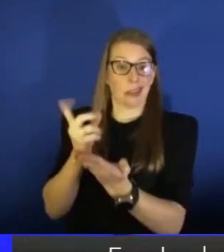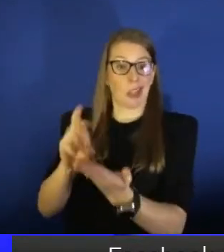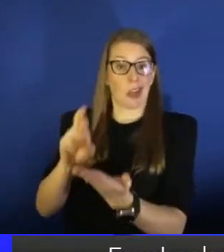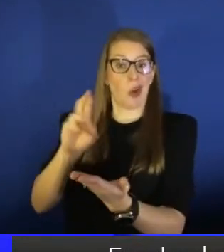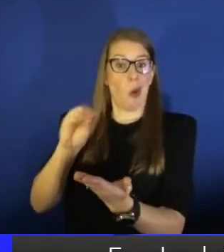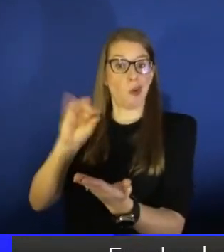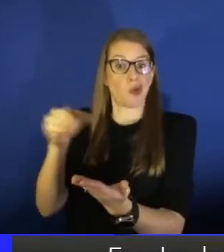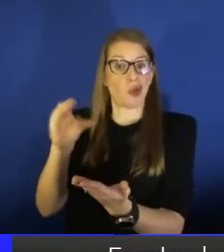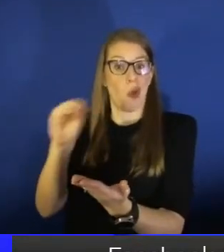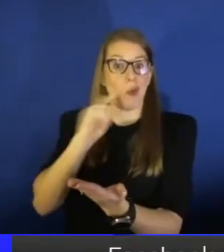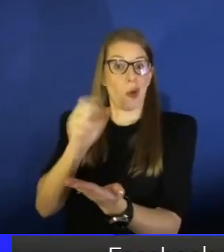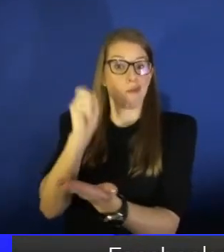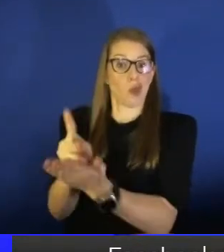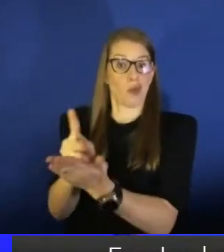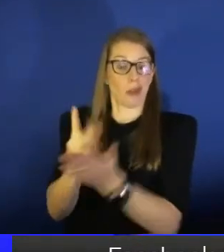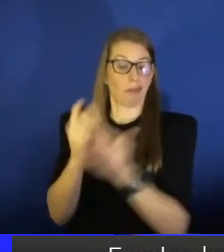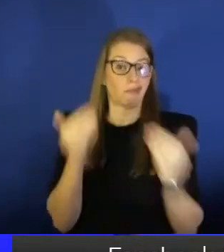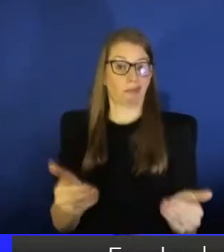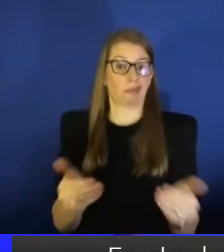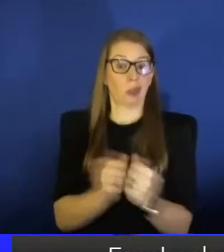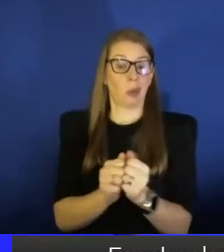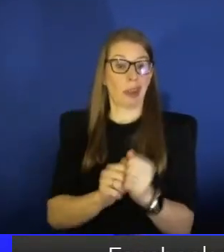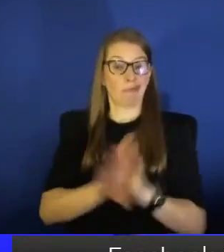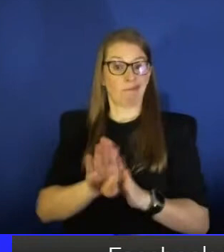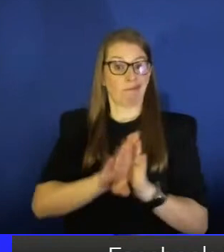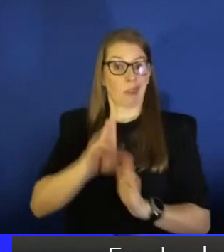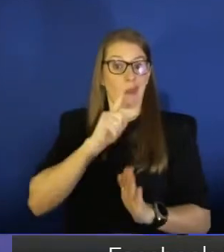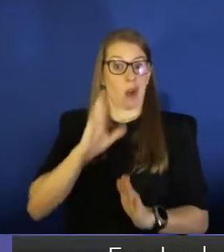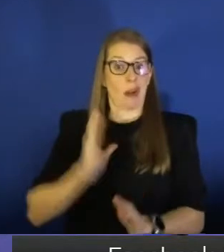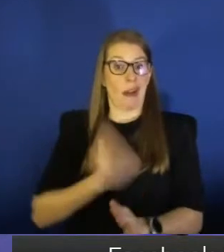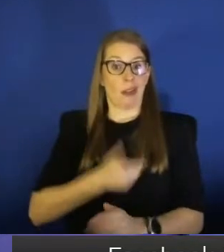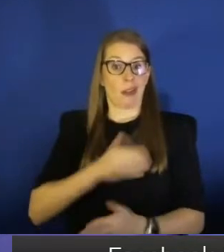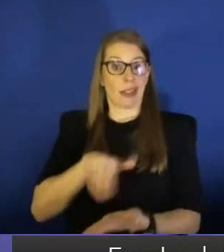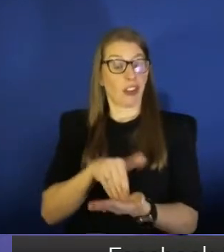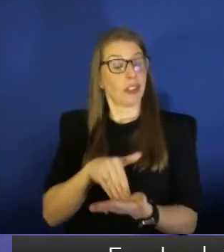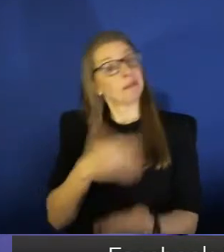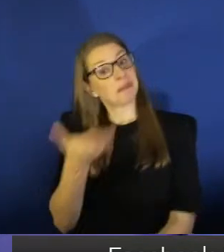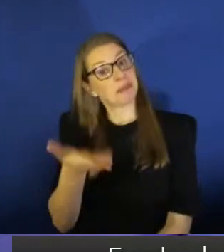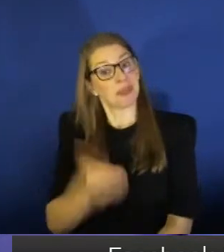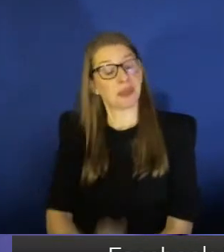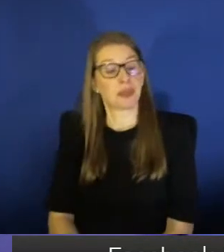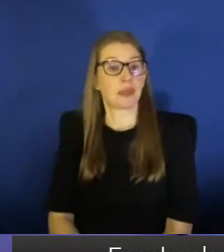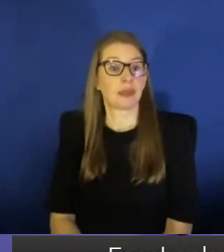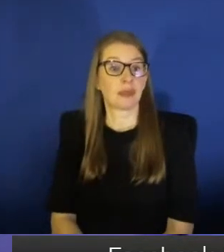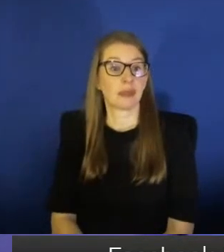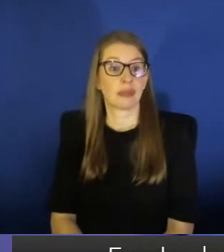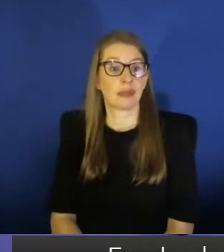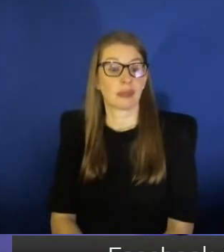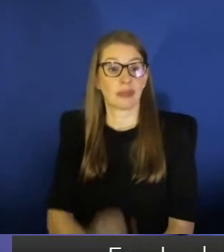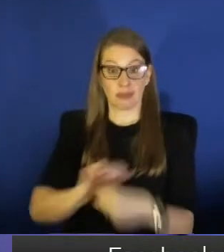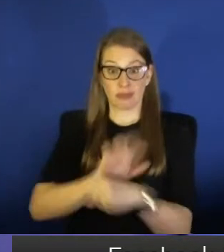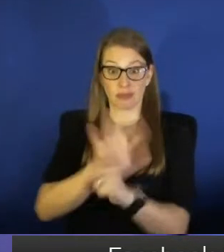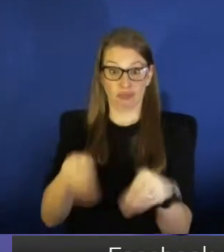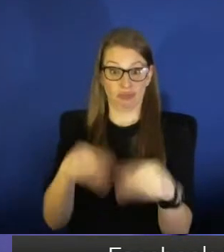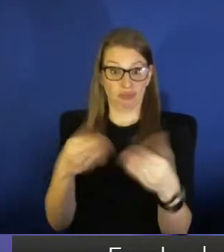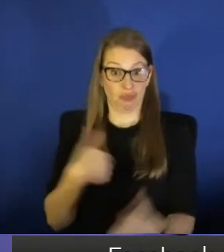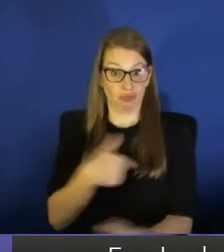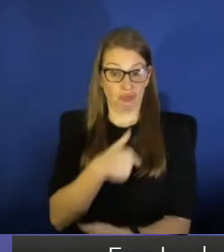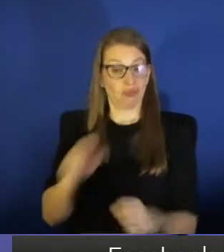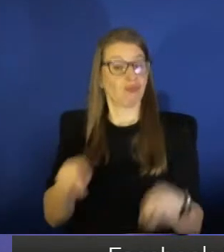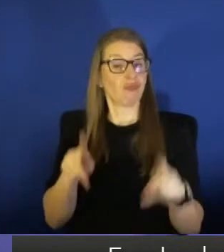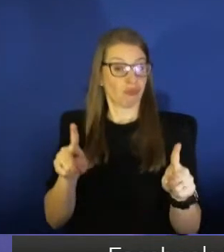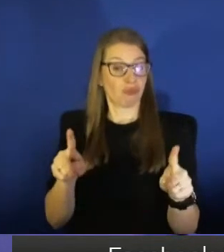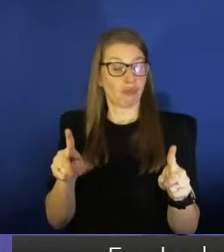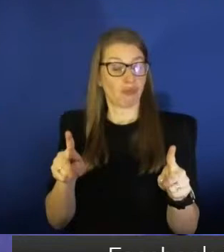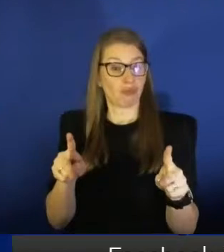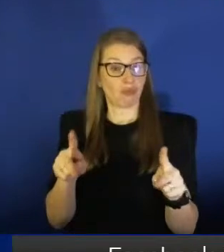move forward with the creation of our center. Dr. Ojo? Yes, so COVID provided us an opportunity to ask